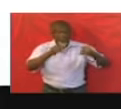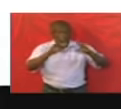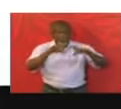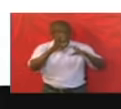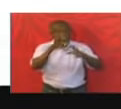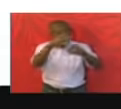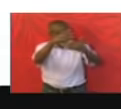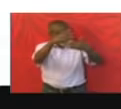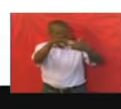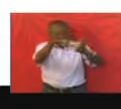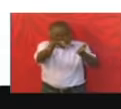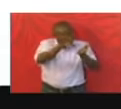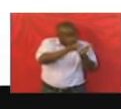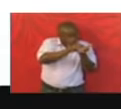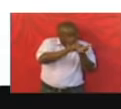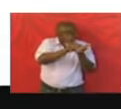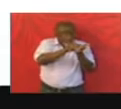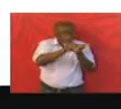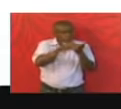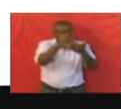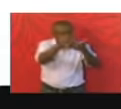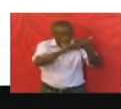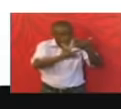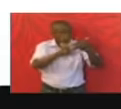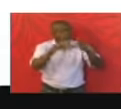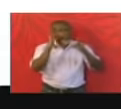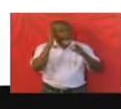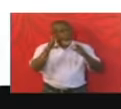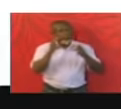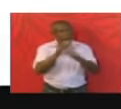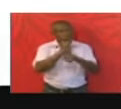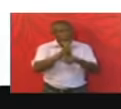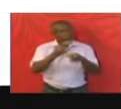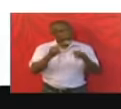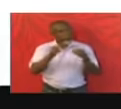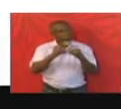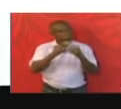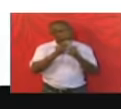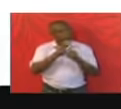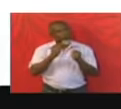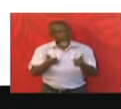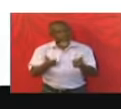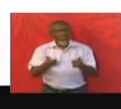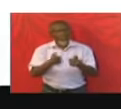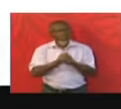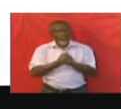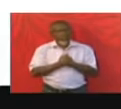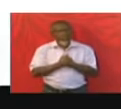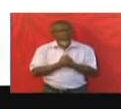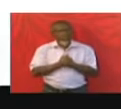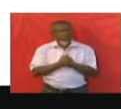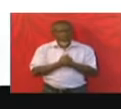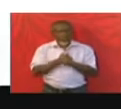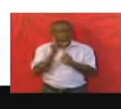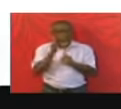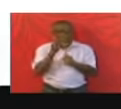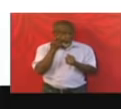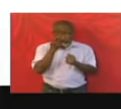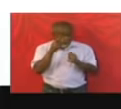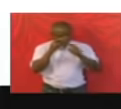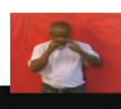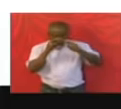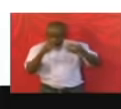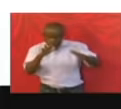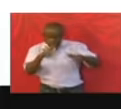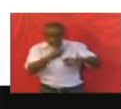vaccination form. This will make your process even faster. Bear in mind, you will be observed for approximately 20 minutes following